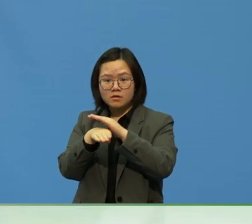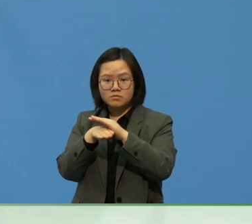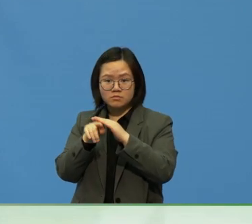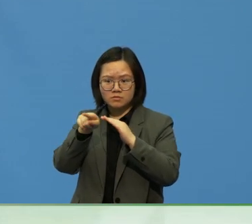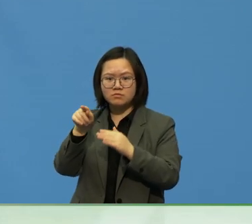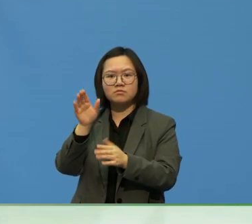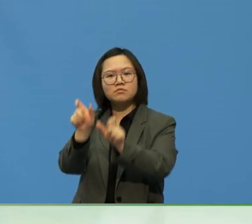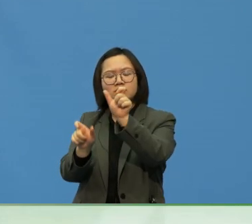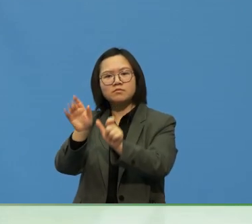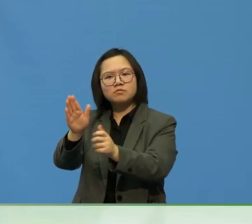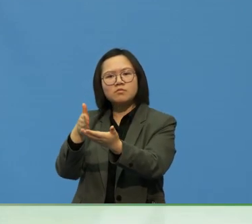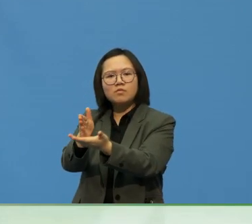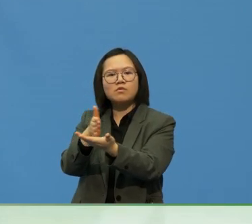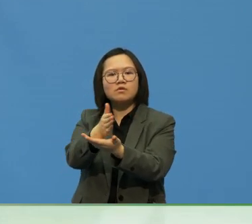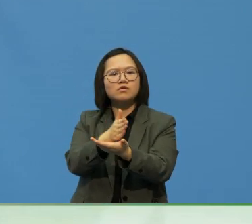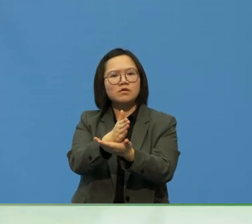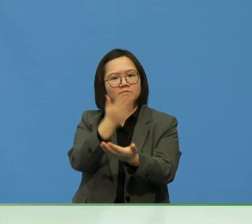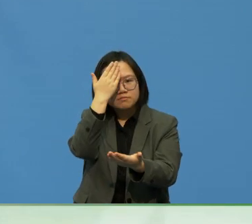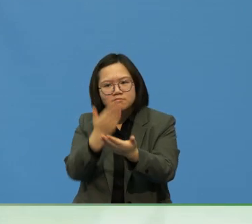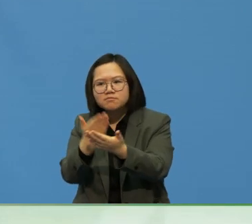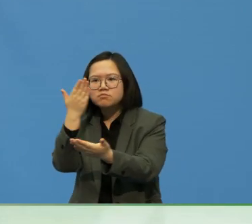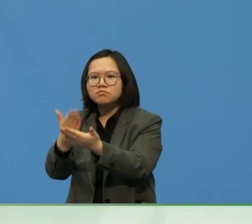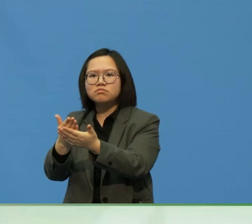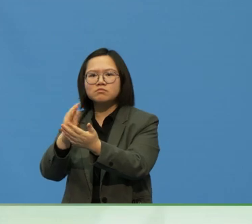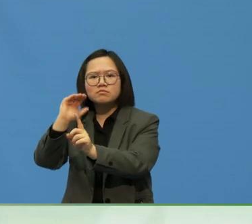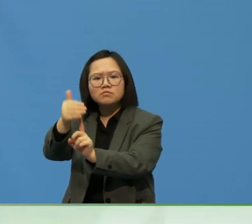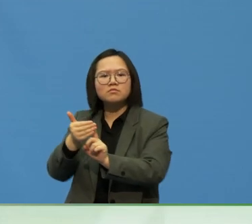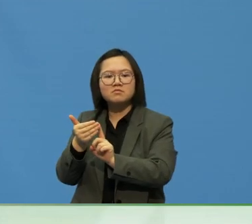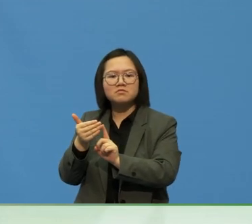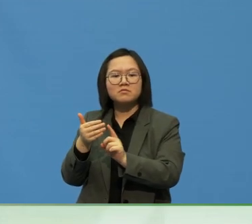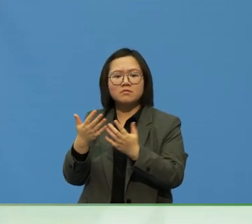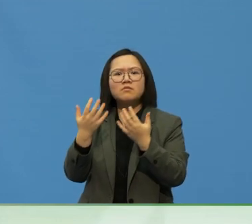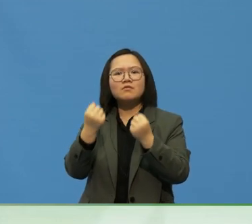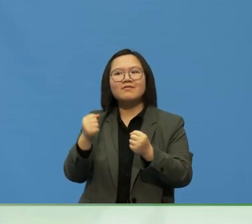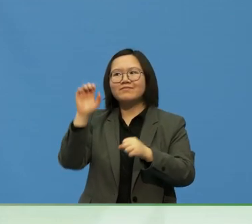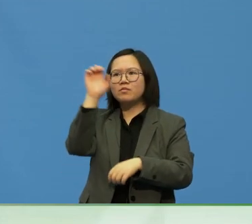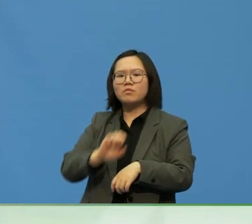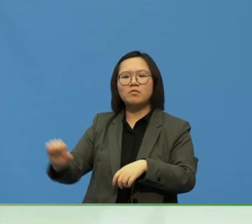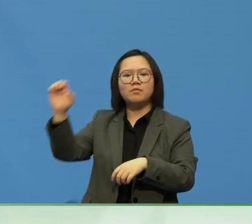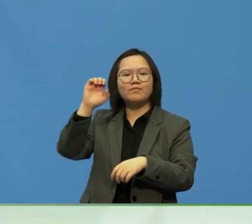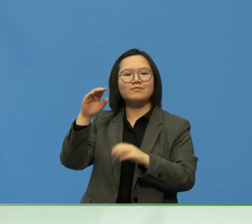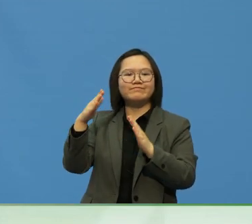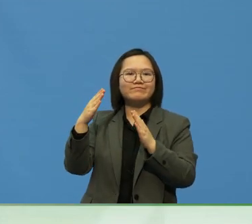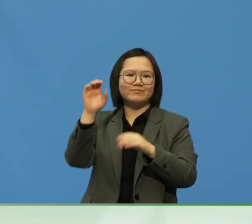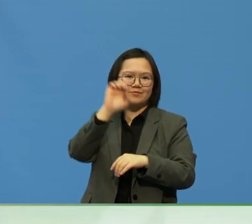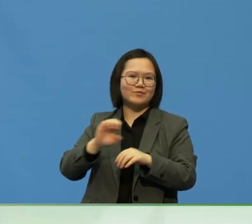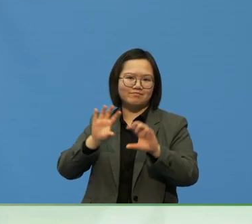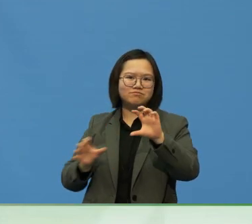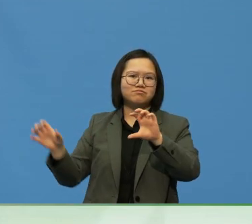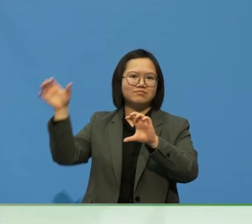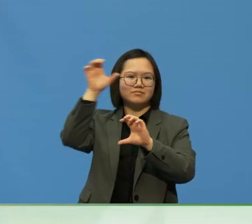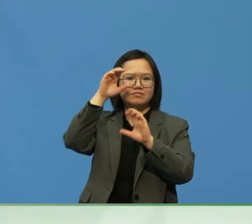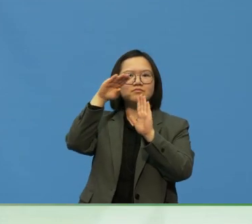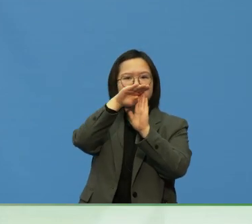people. There have been some regulations on an international base. One in Europe is the European Accessibility Act, and there's